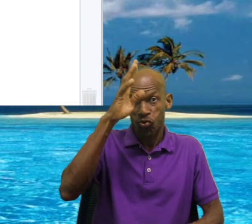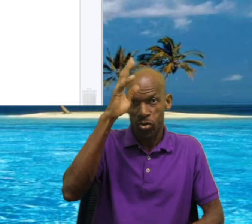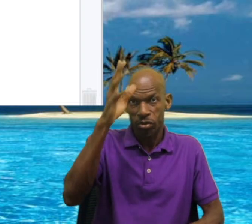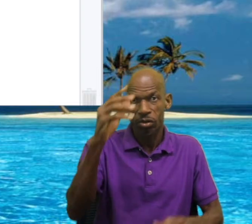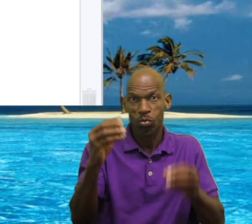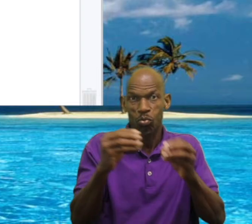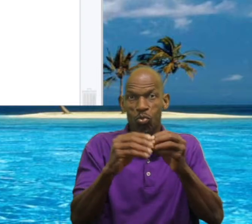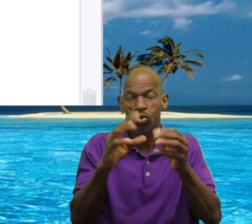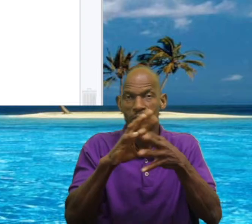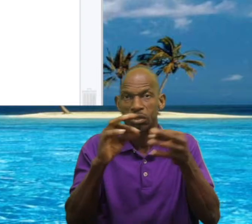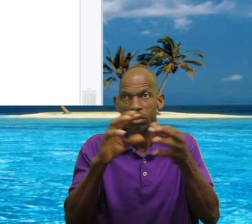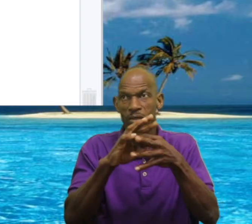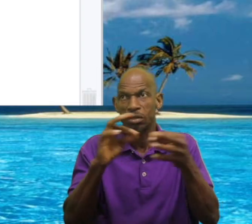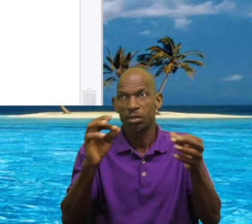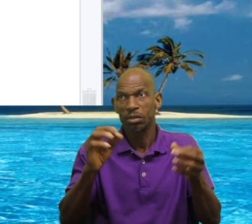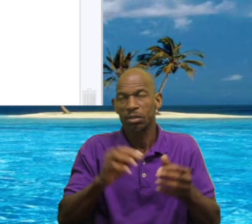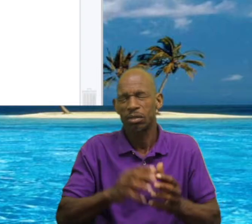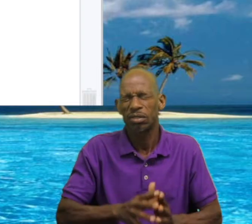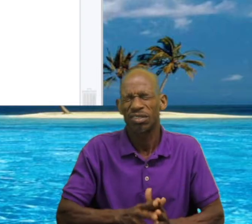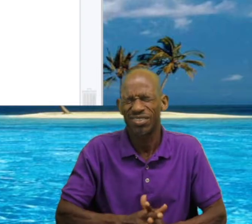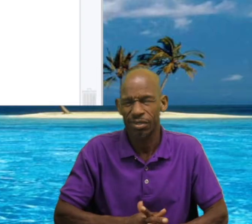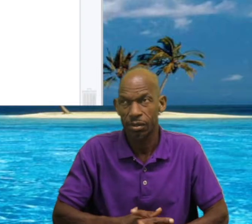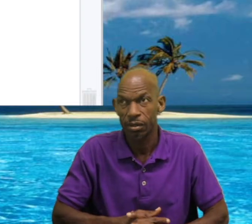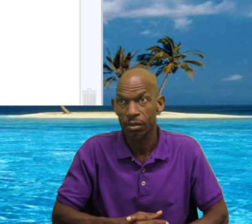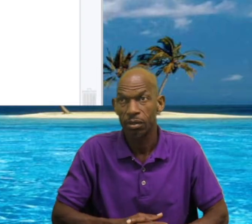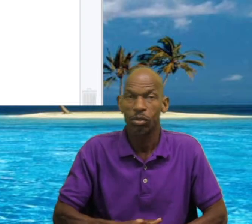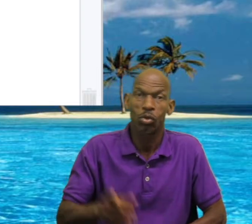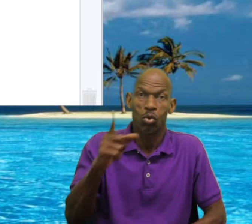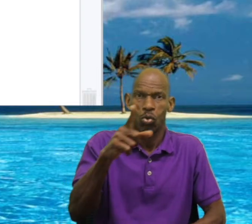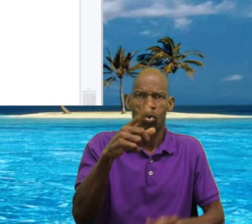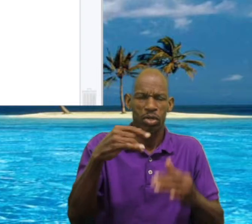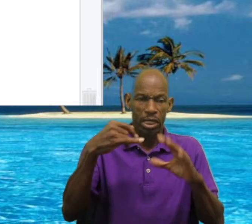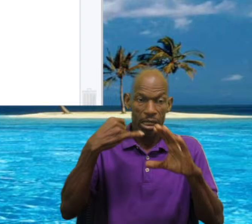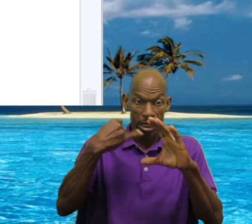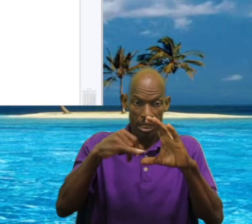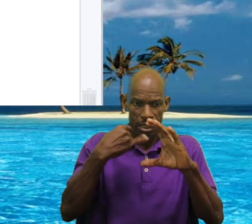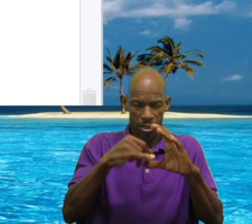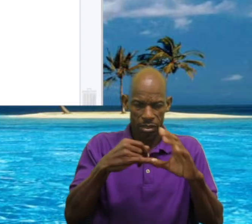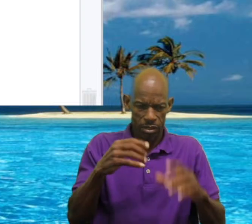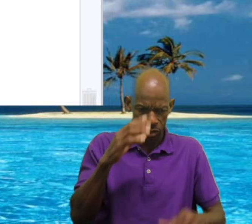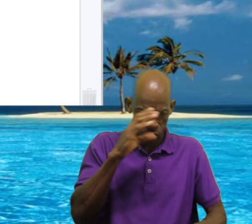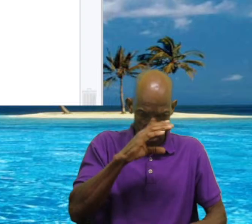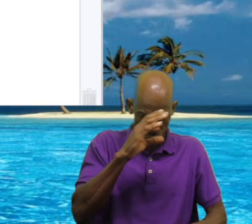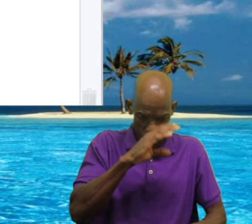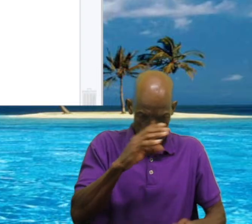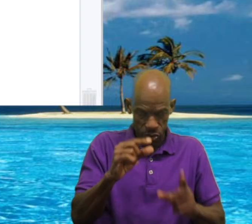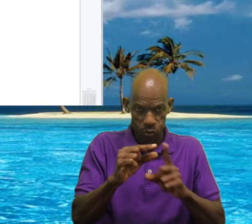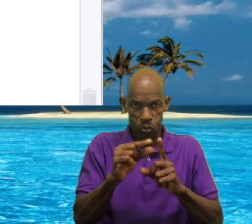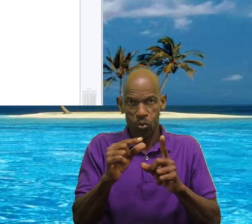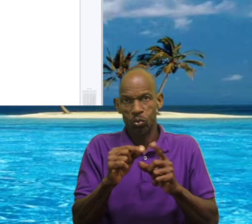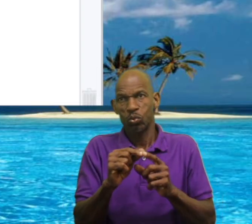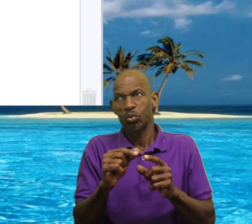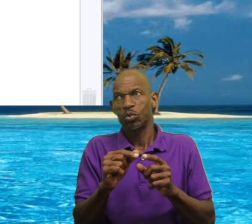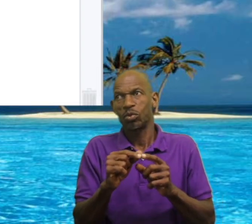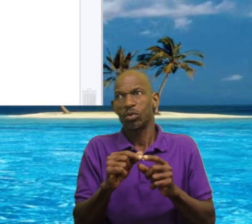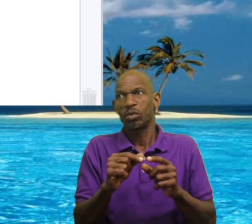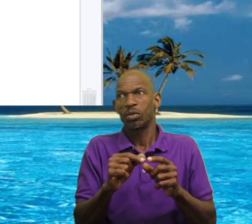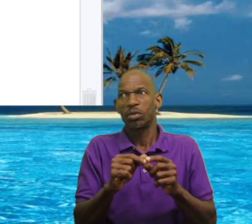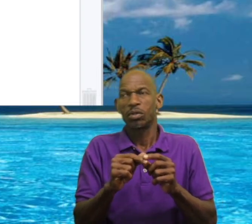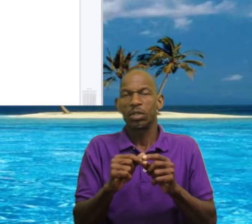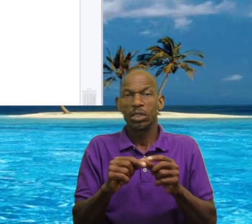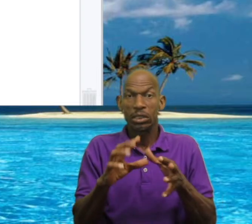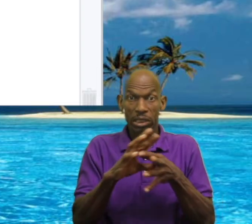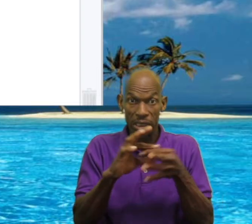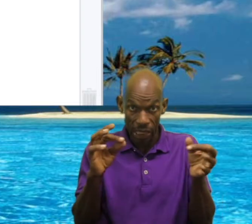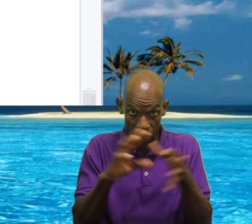some, like, do a search on the internet and get words with but. So find not words,